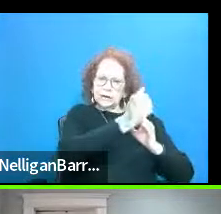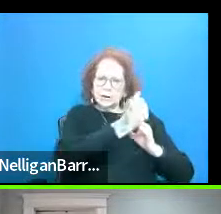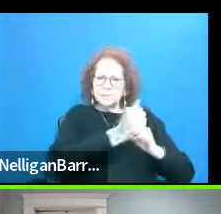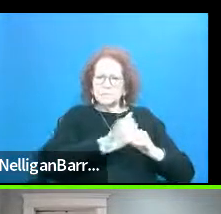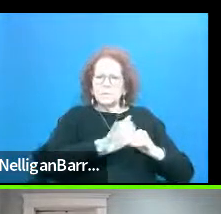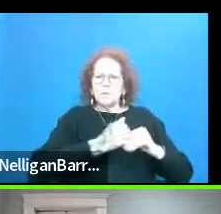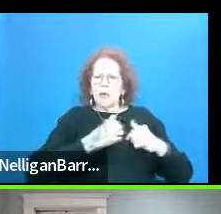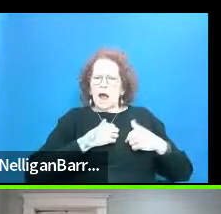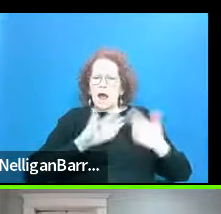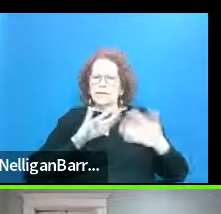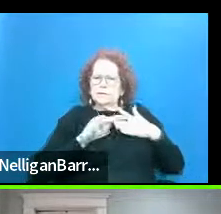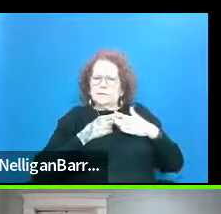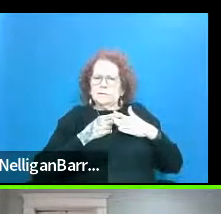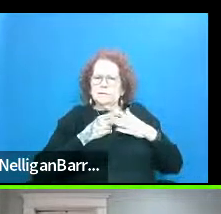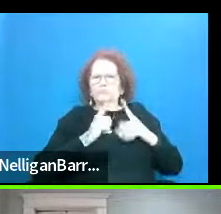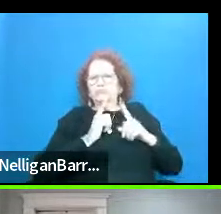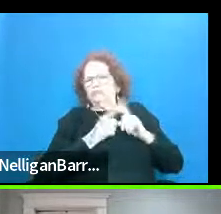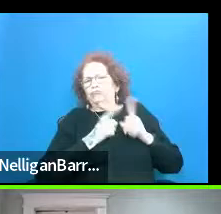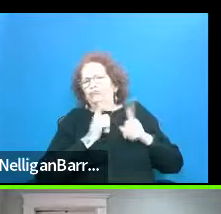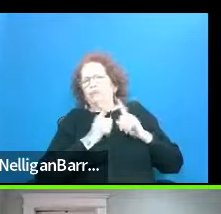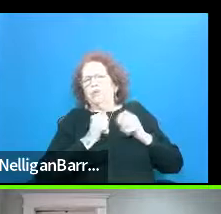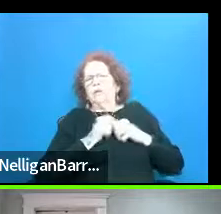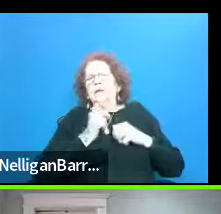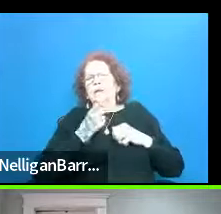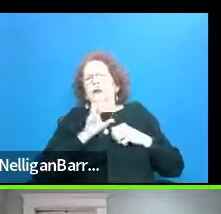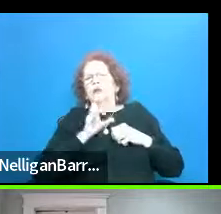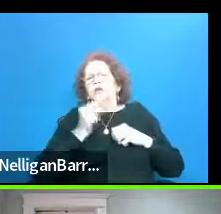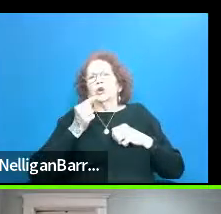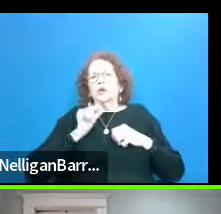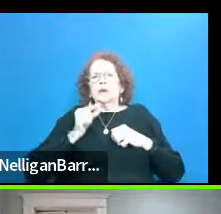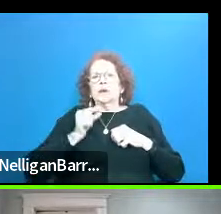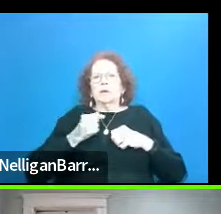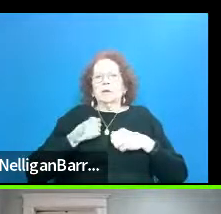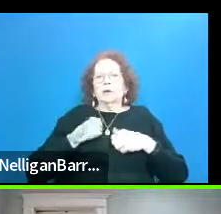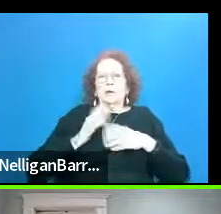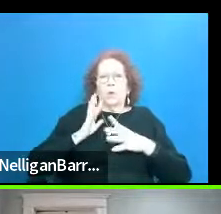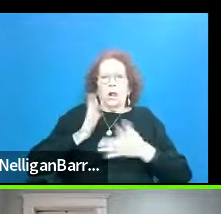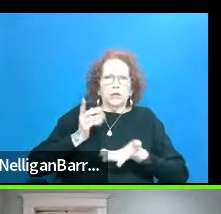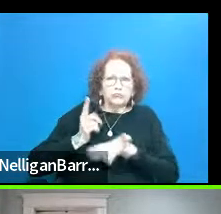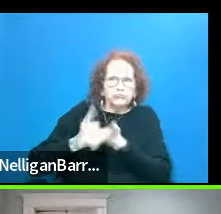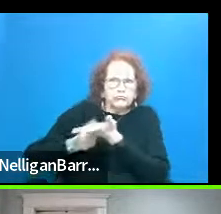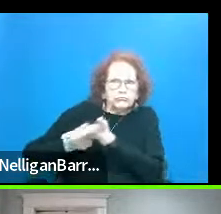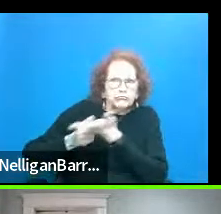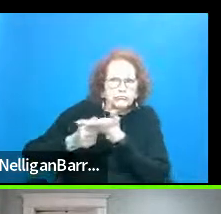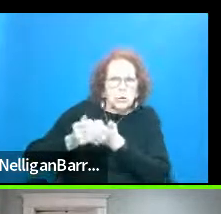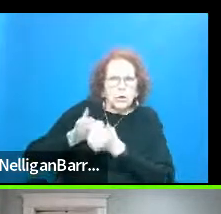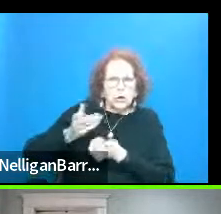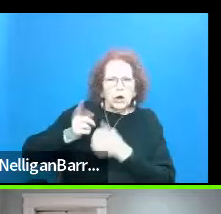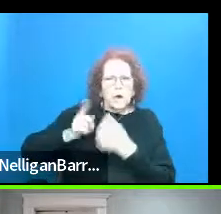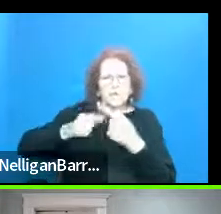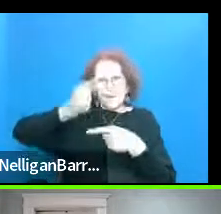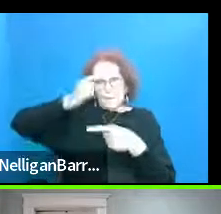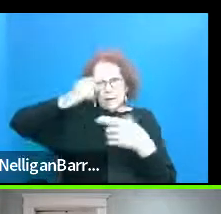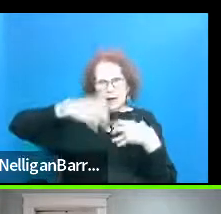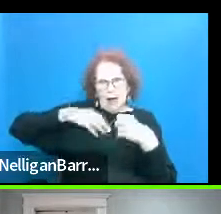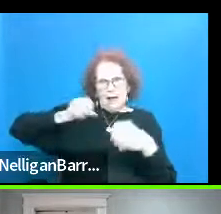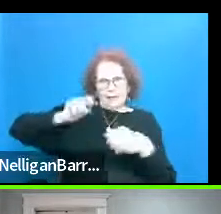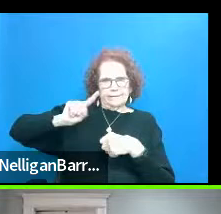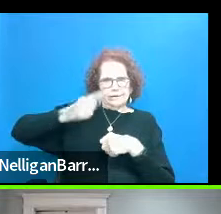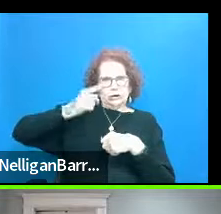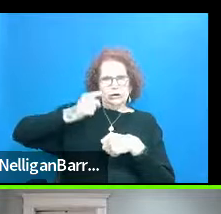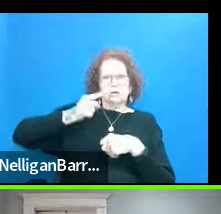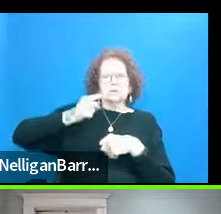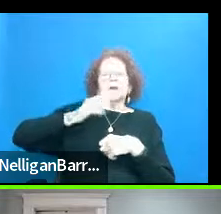and actually we're going to speak with her this week about mental health first aid and training staff for that.